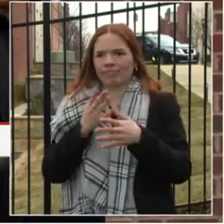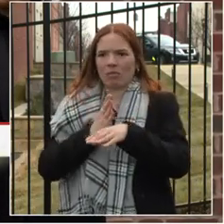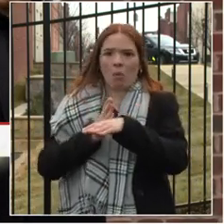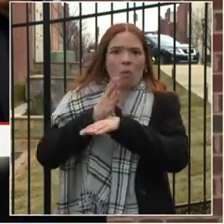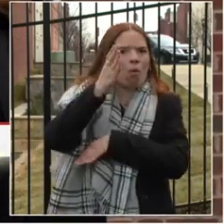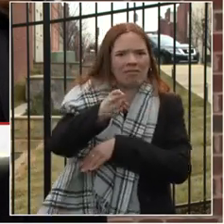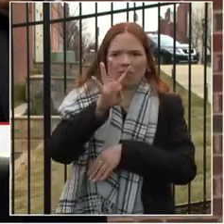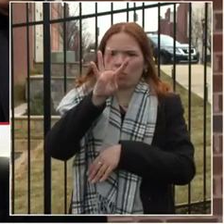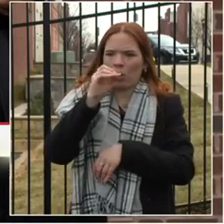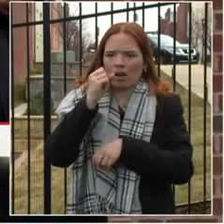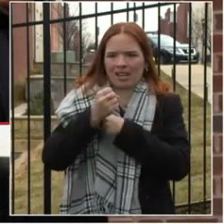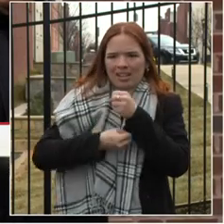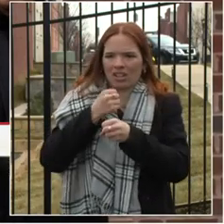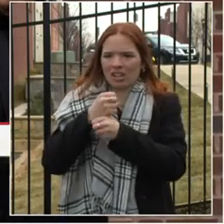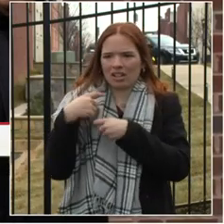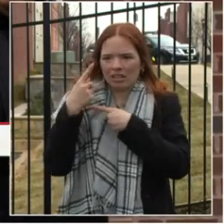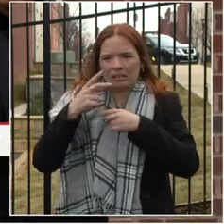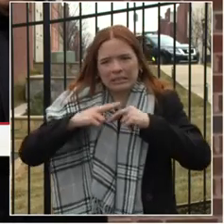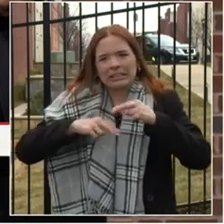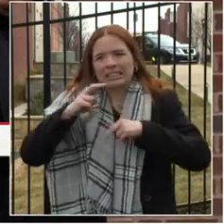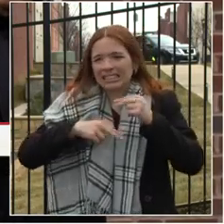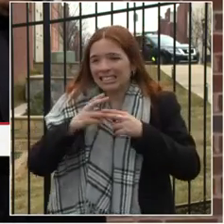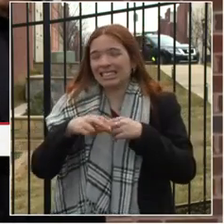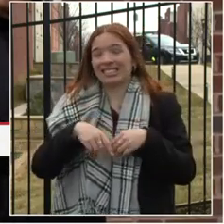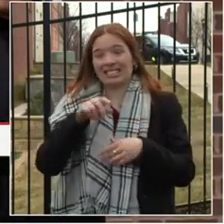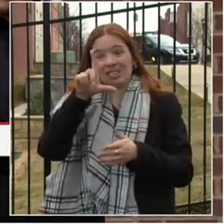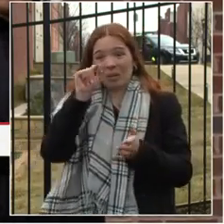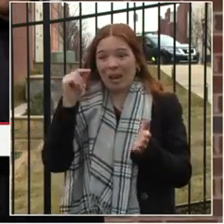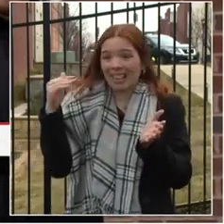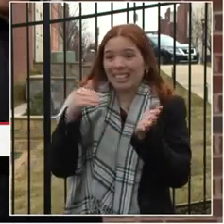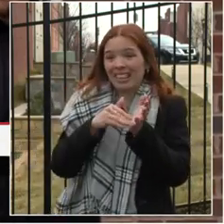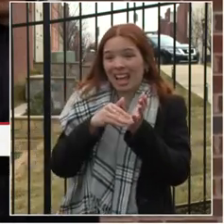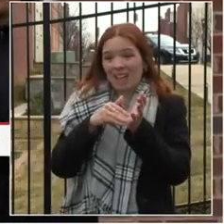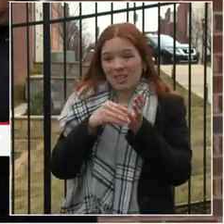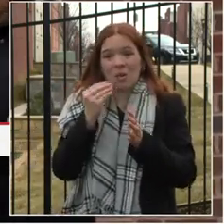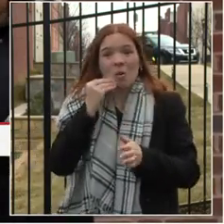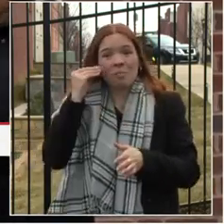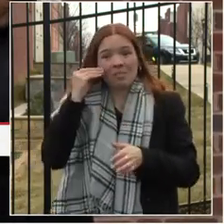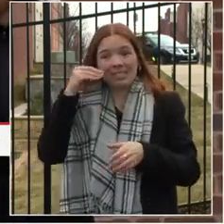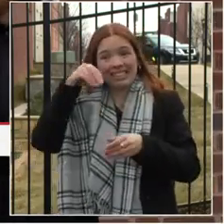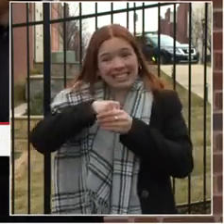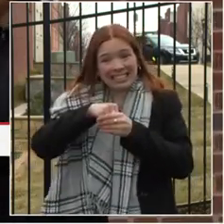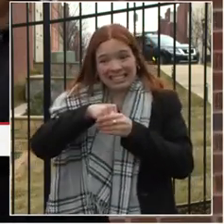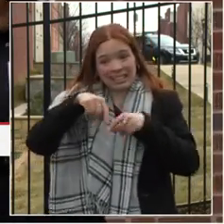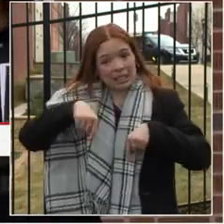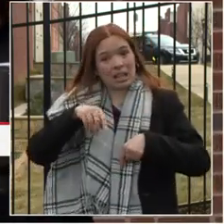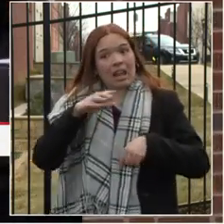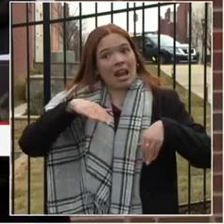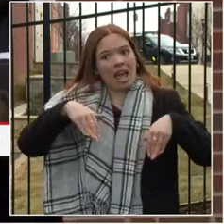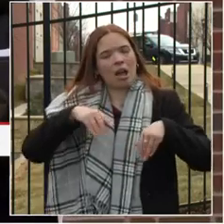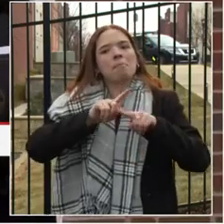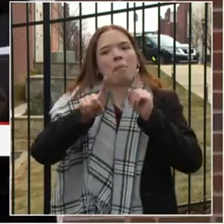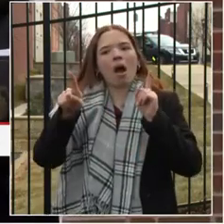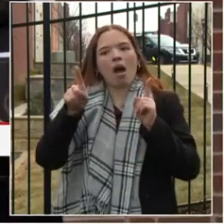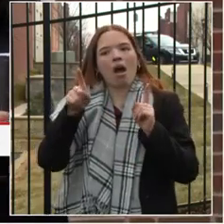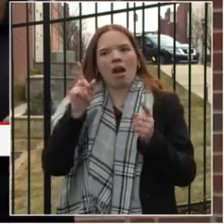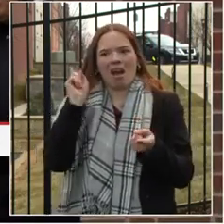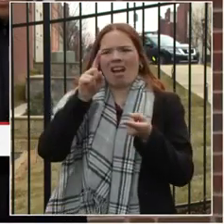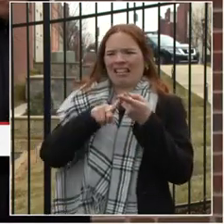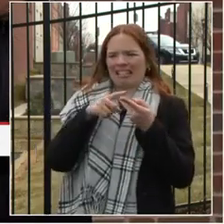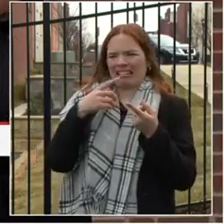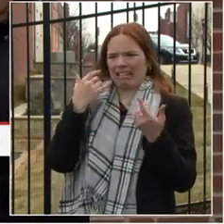built over 20,000 homes. But we haven't built any here. Hey, welcome. Yeah, to best so city in the world. I don't know what took so long,